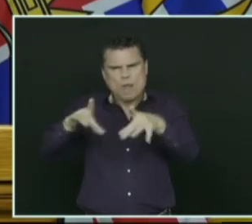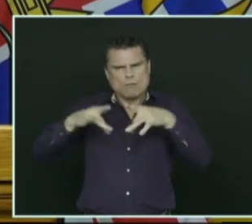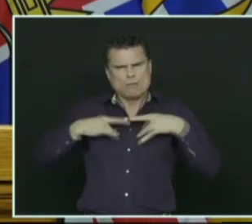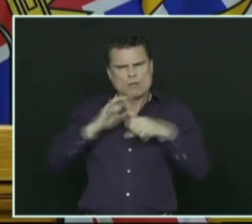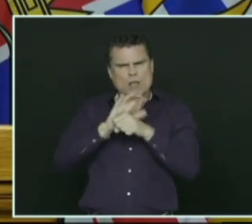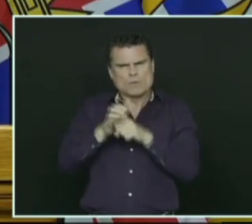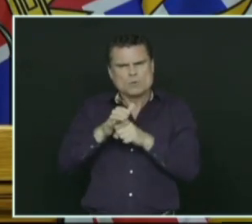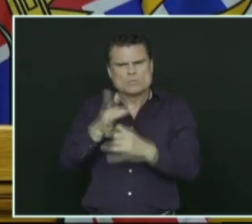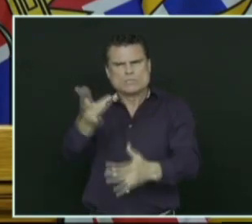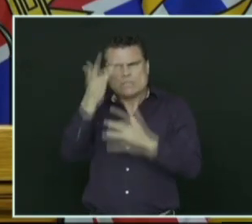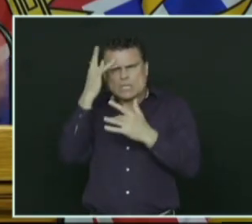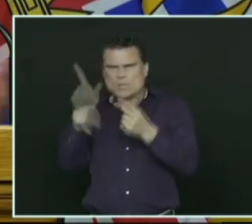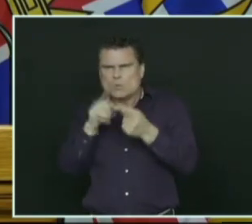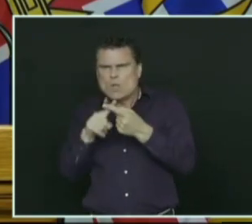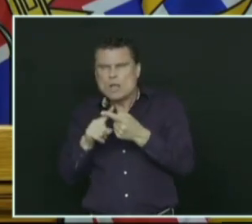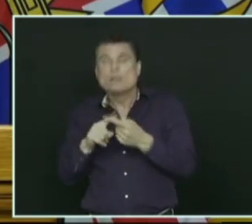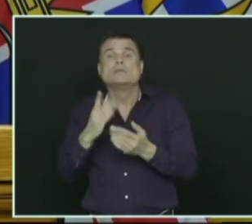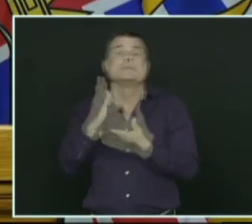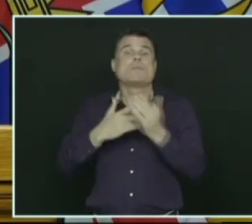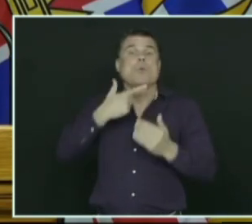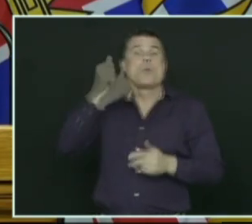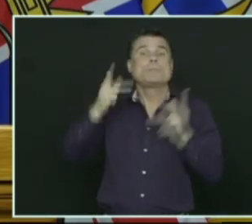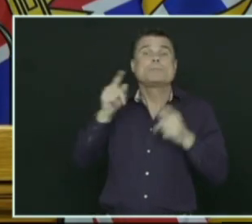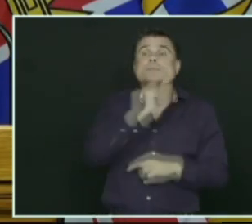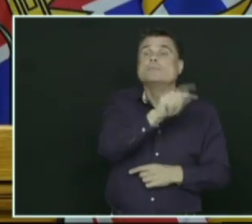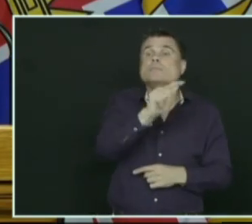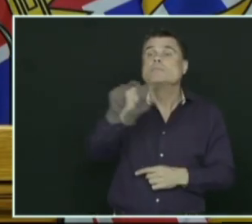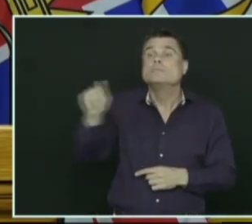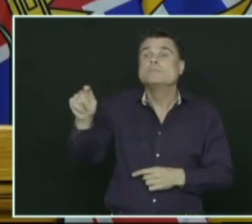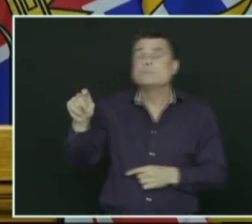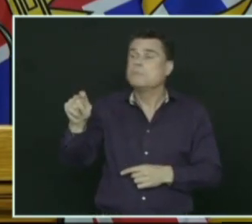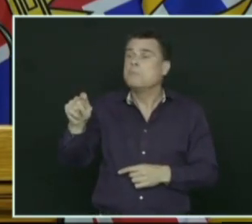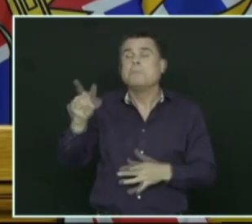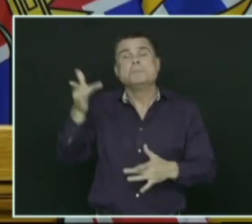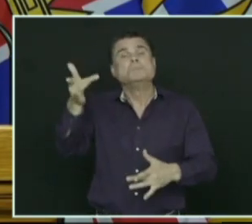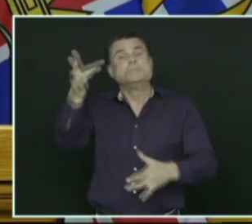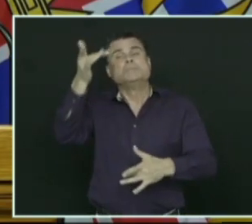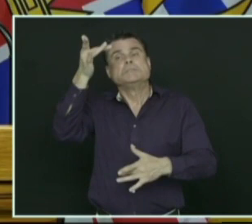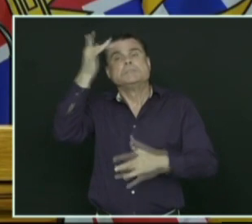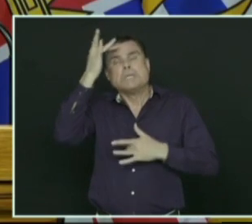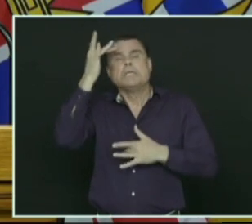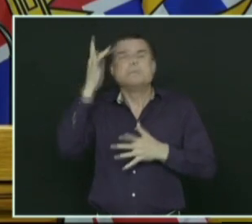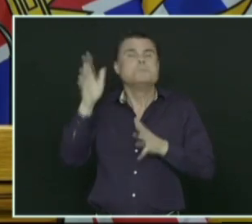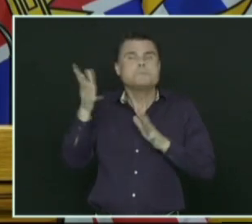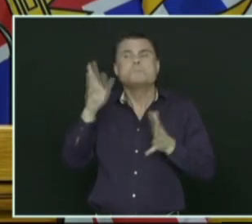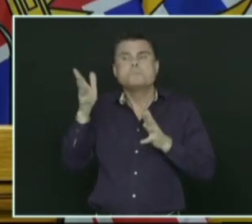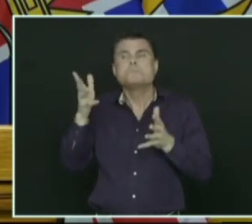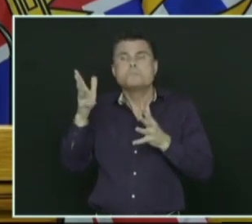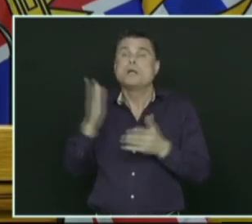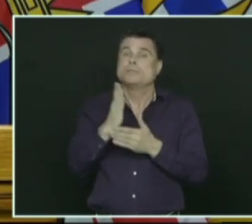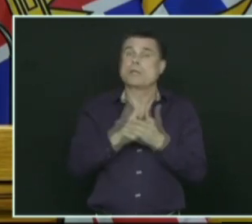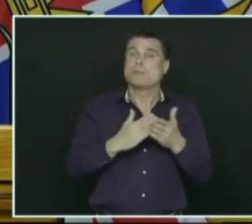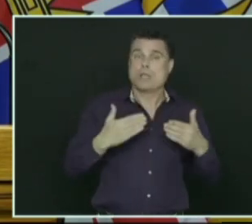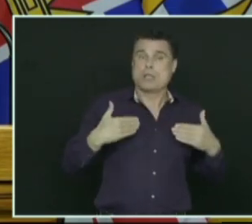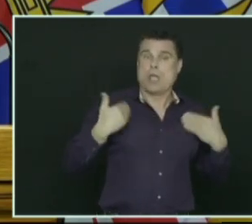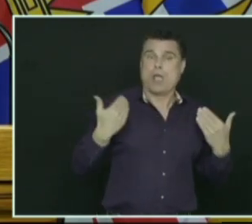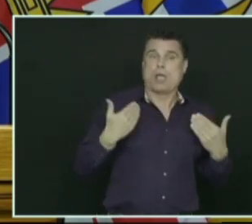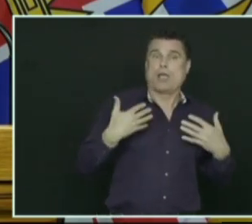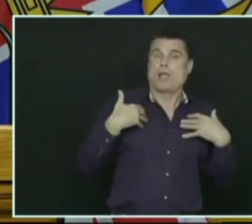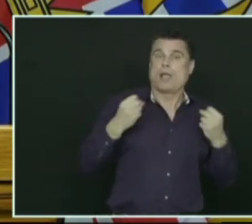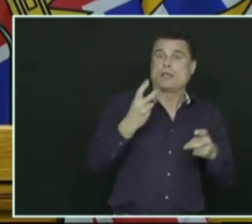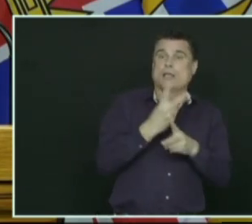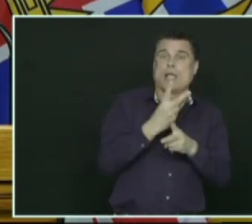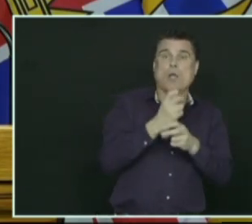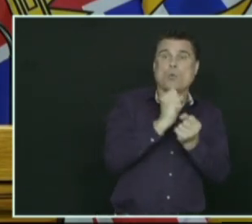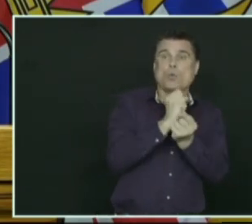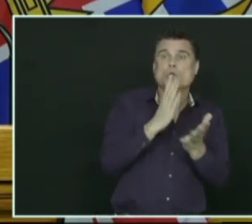made even more challenging several weeks ago by our paucity of personal protective equipment for